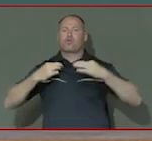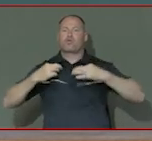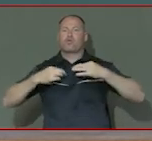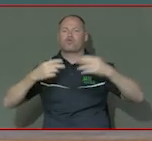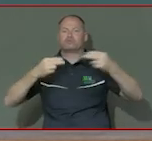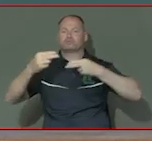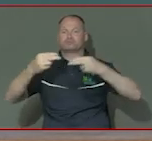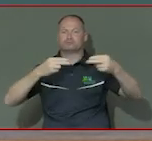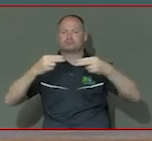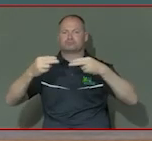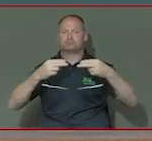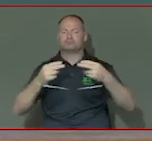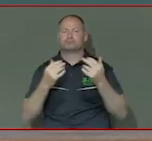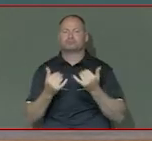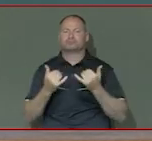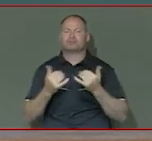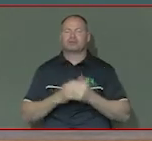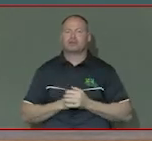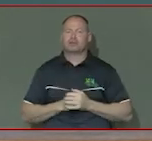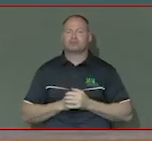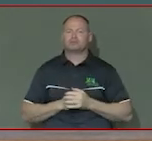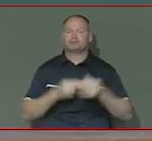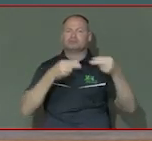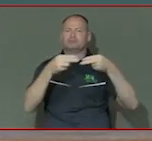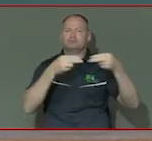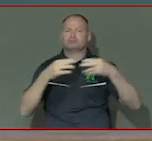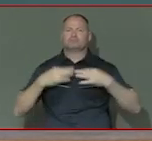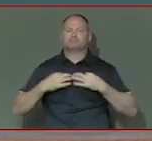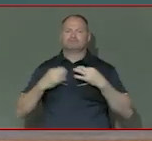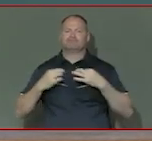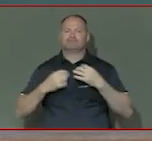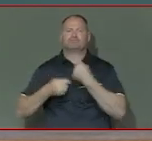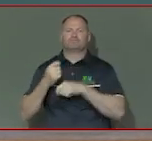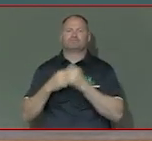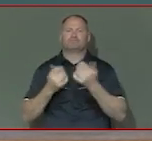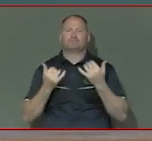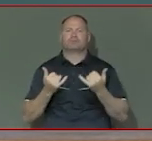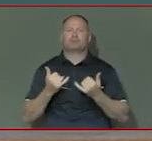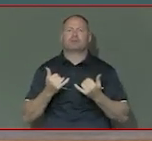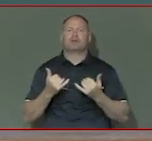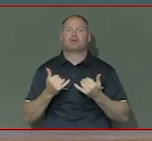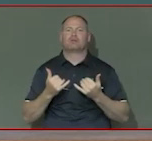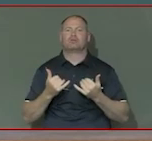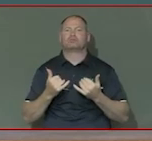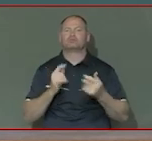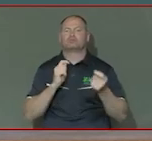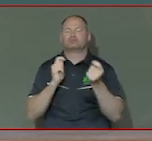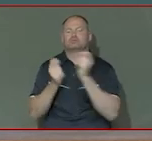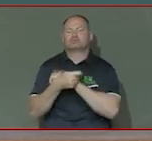stock turnover rate would you want it to be for a clothing store?